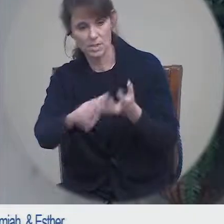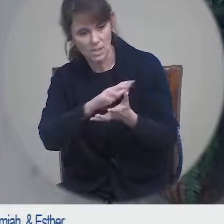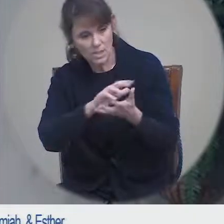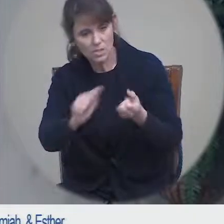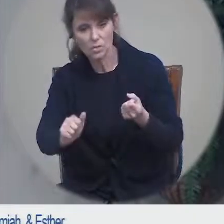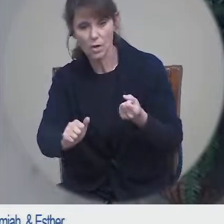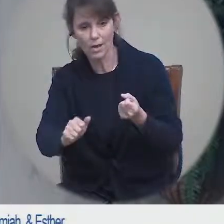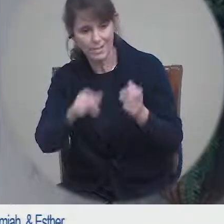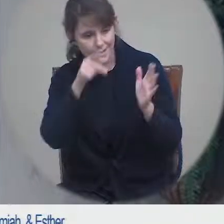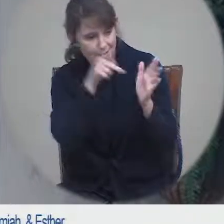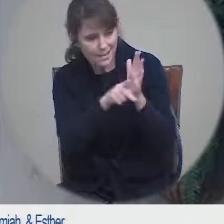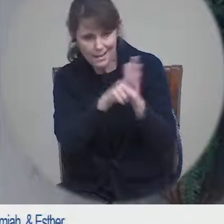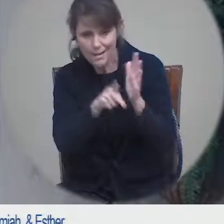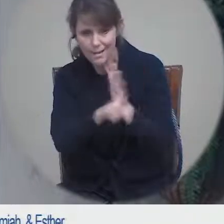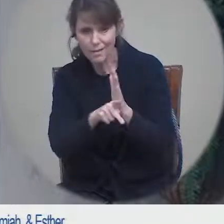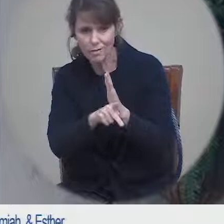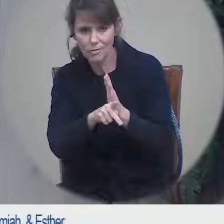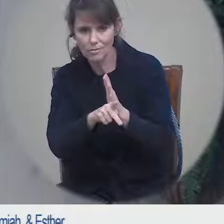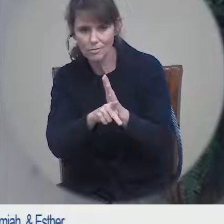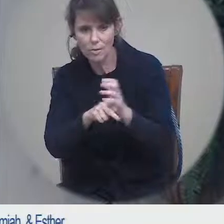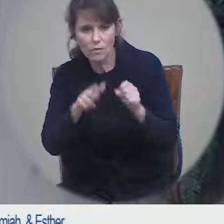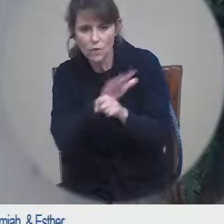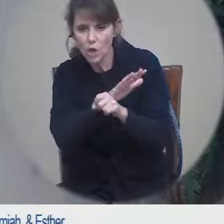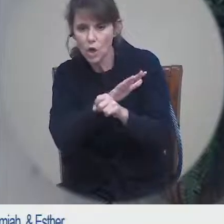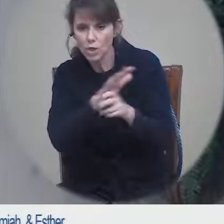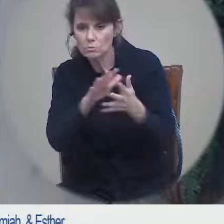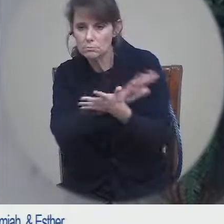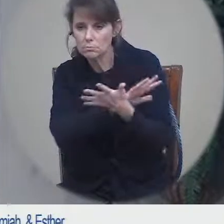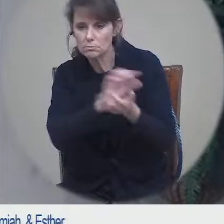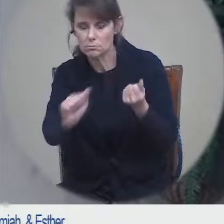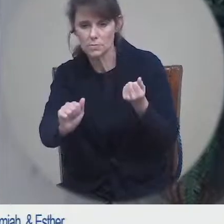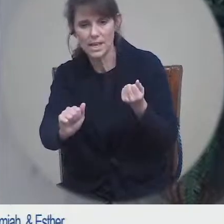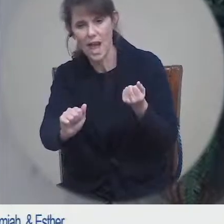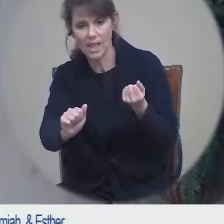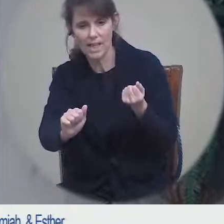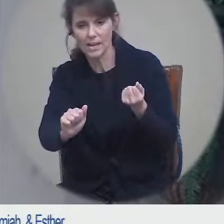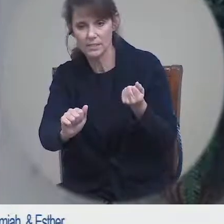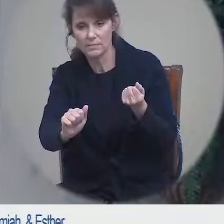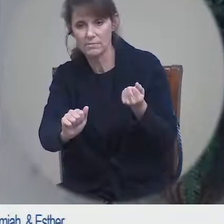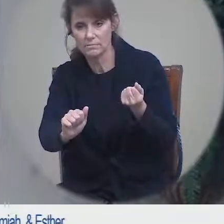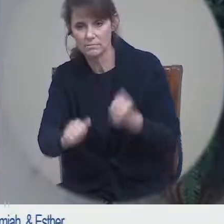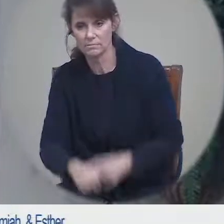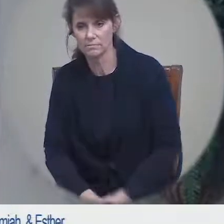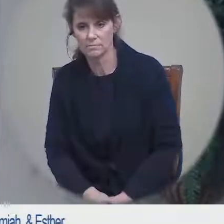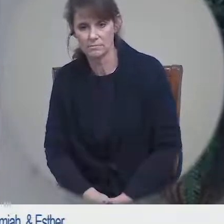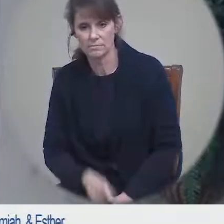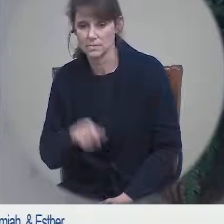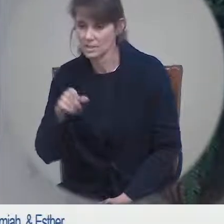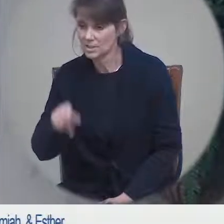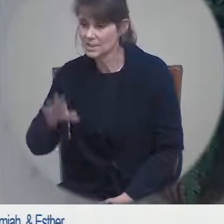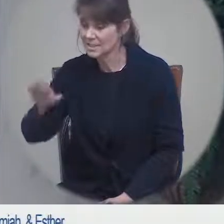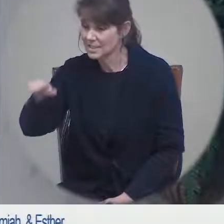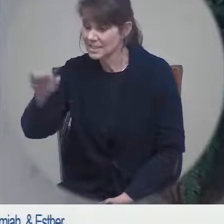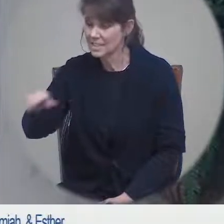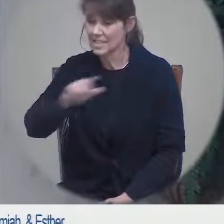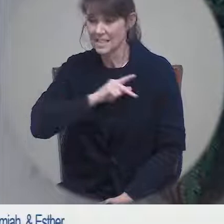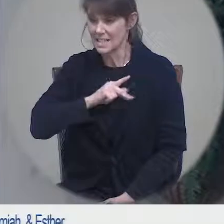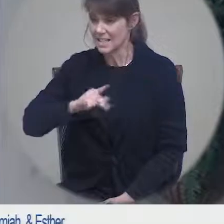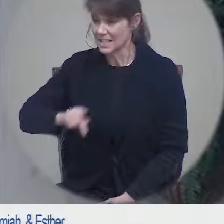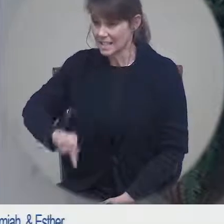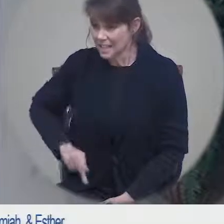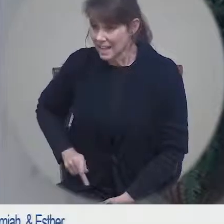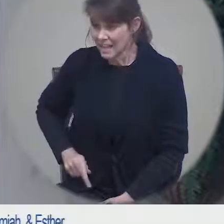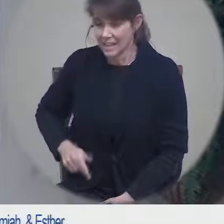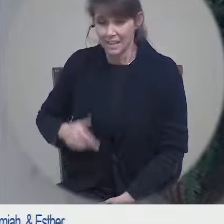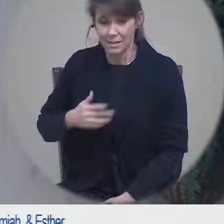and to be killed, and to be annihilated. And then she even puts her request even more logically. She said, "King, I wouldn't have